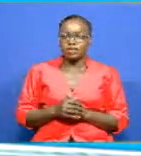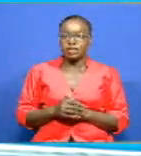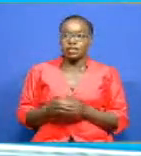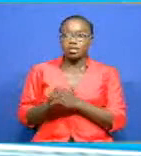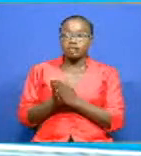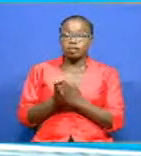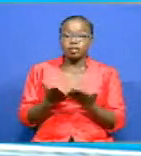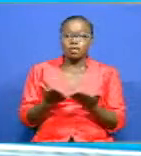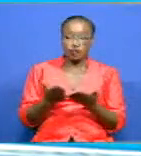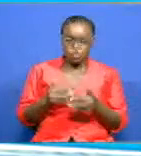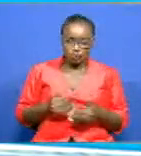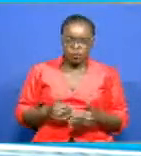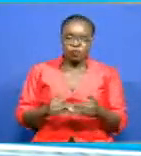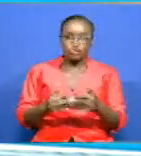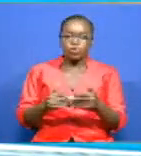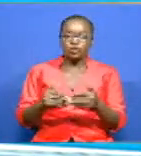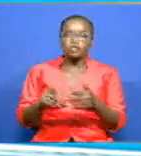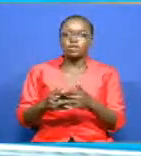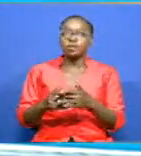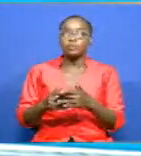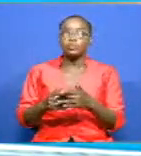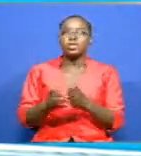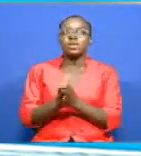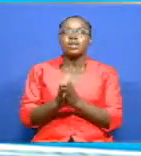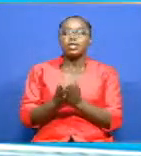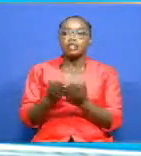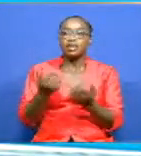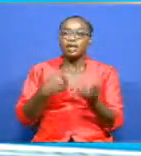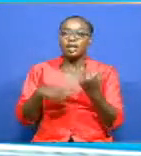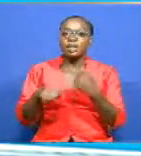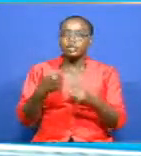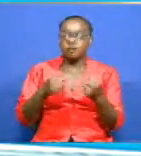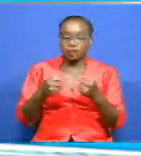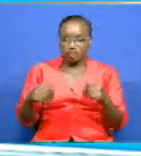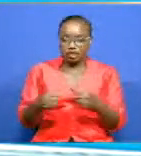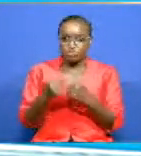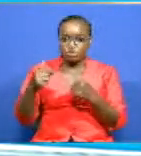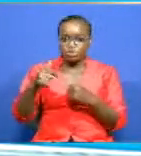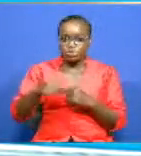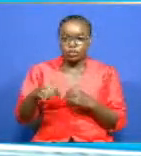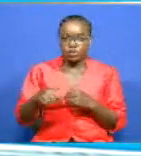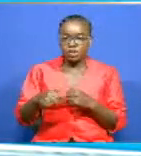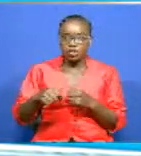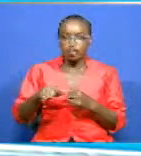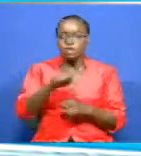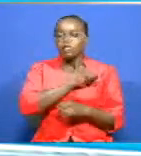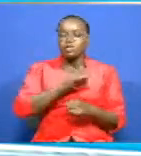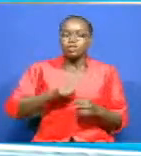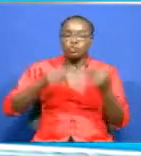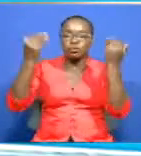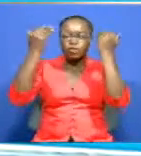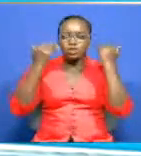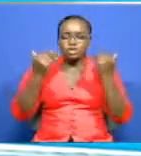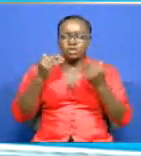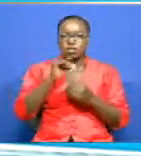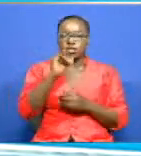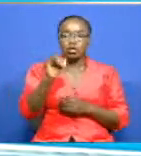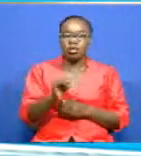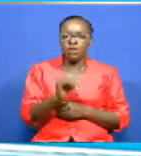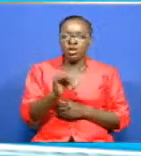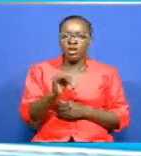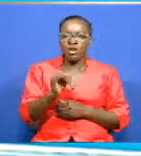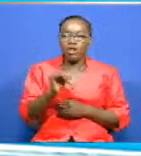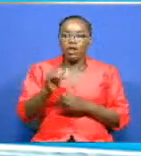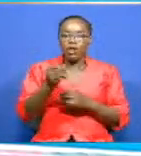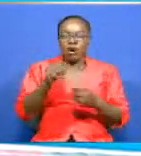making news throughout the day, and we begin with events that transpired earlier this morning at the Supreme Court, where Justice Philomena Mbetu